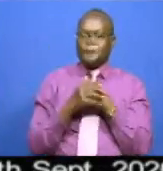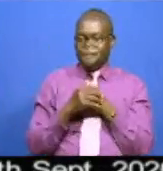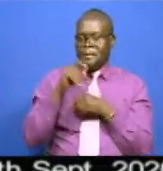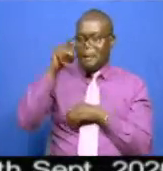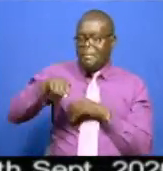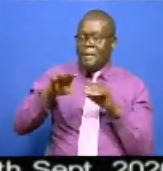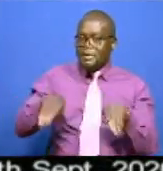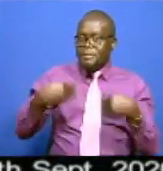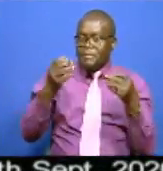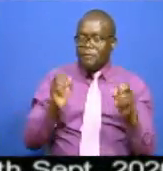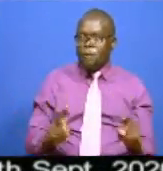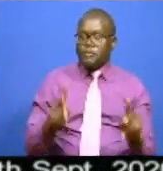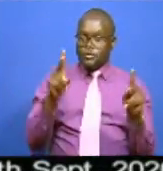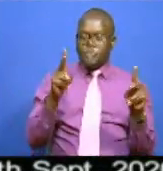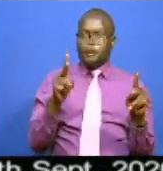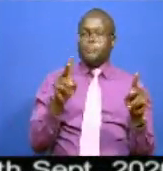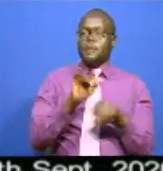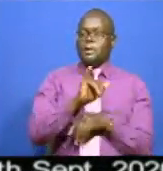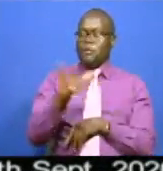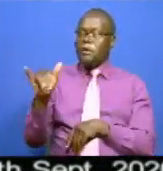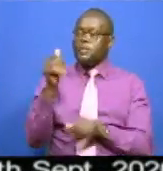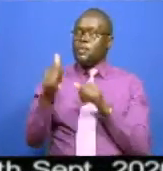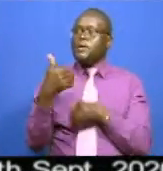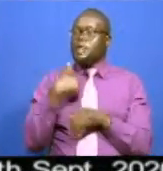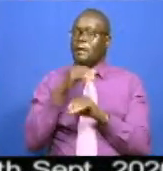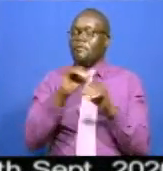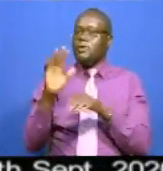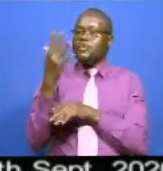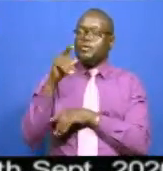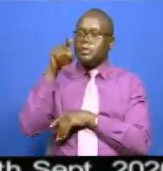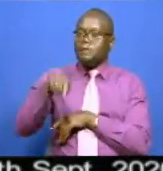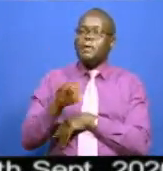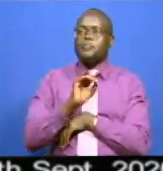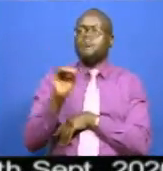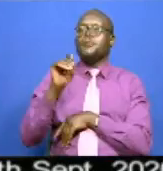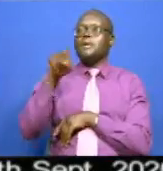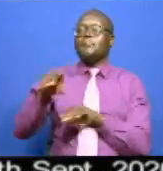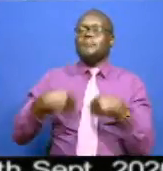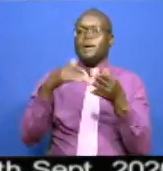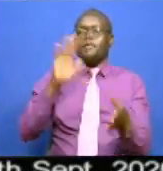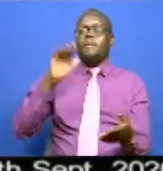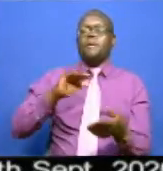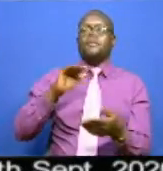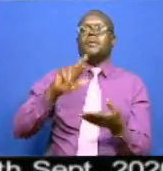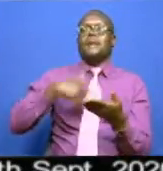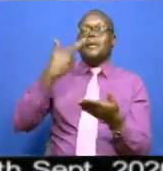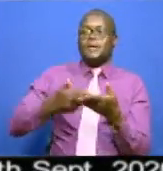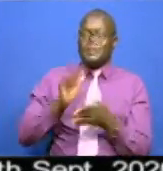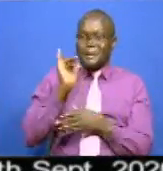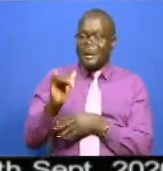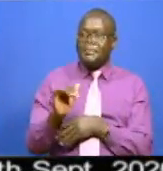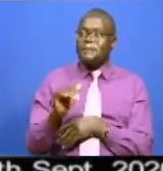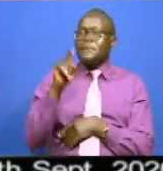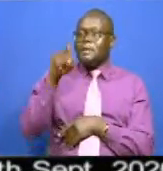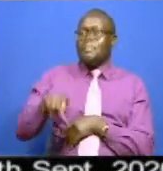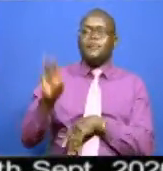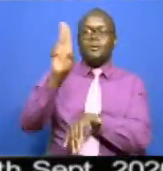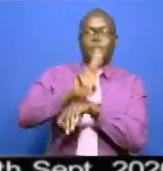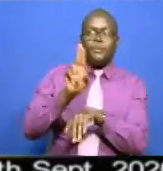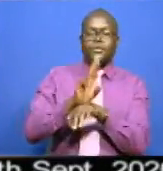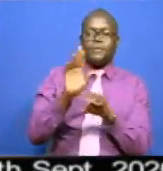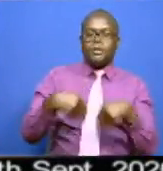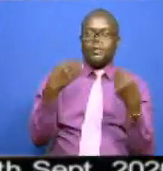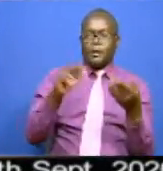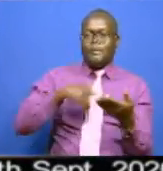given an opportunity. Those ones that do not have trees, they should be given more resources, and that forestation should be used as a parameter for allocating